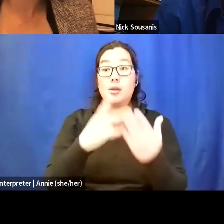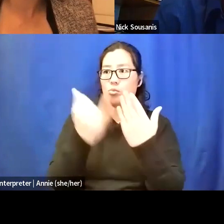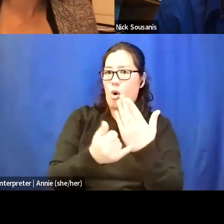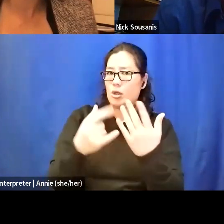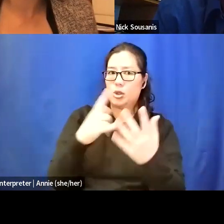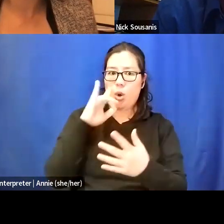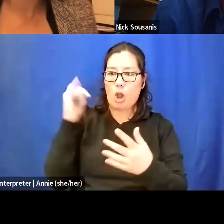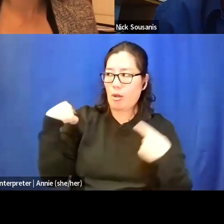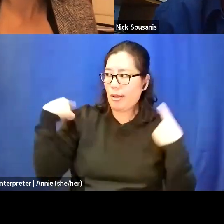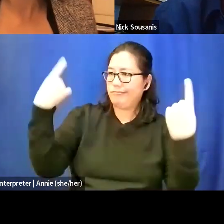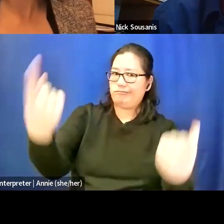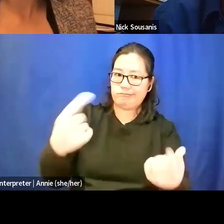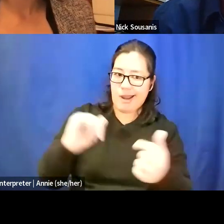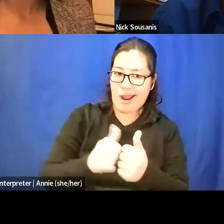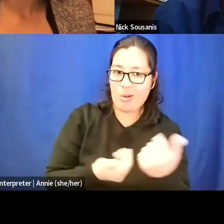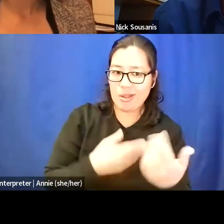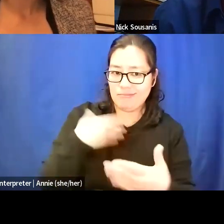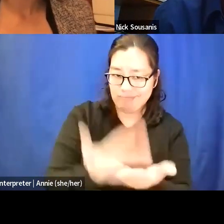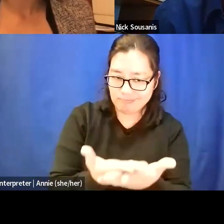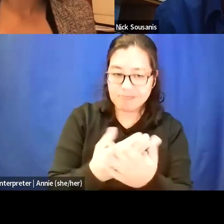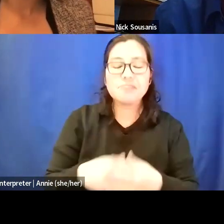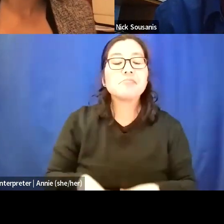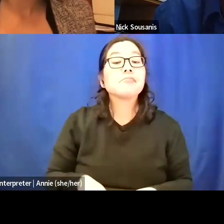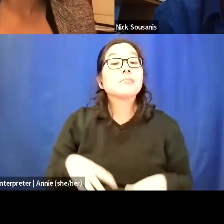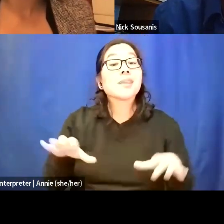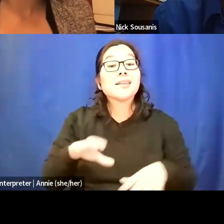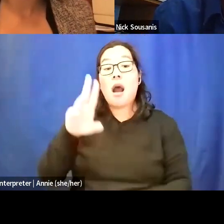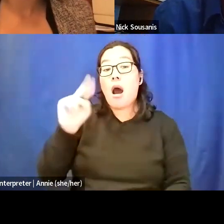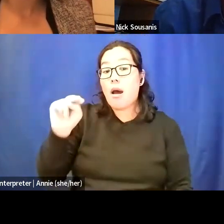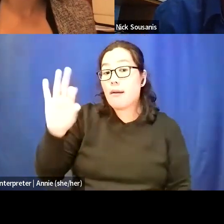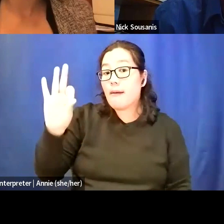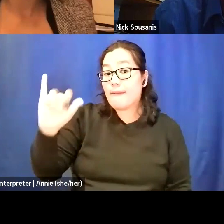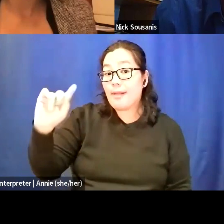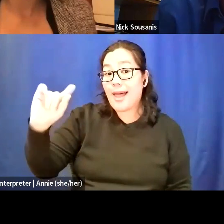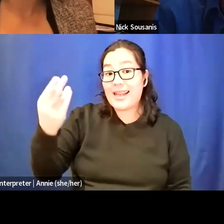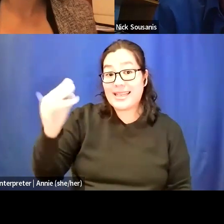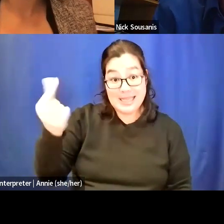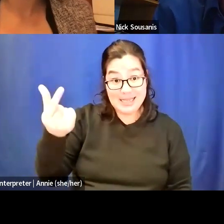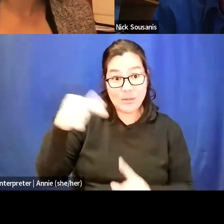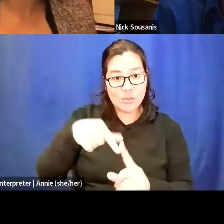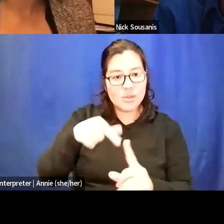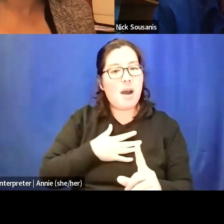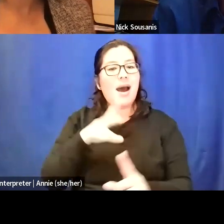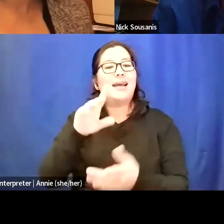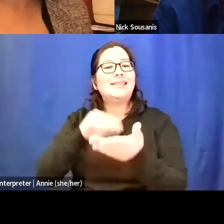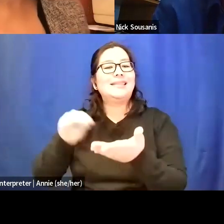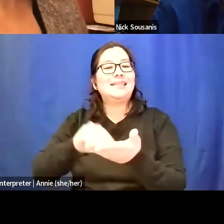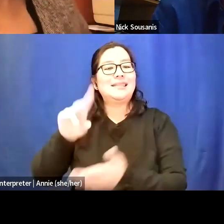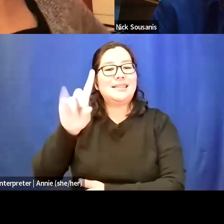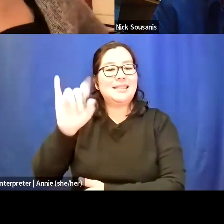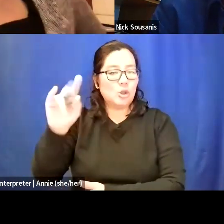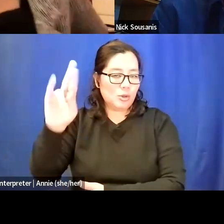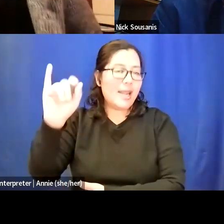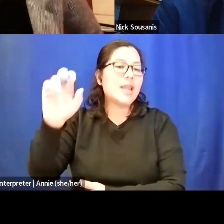several years. I did Unflattening was my dissertation, probably the first to be